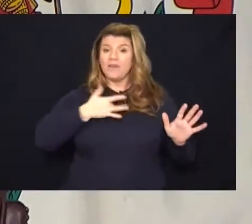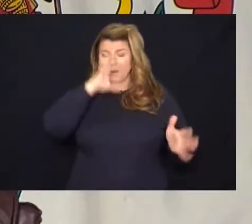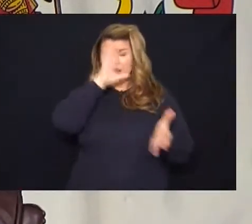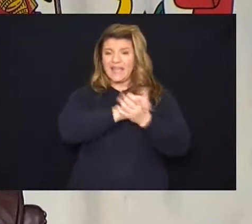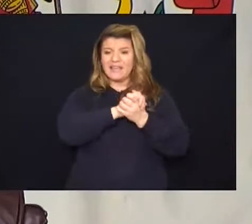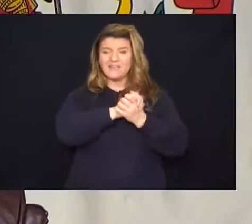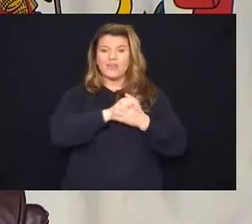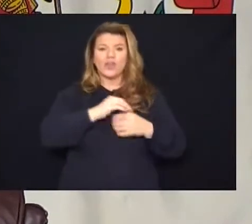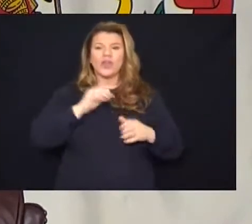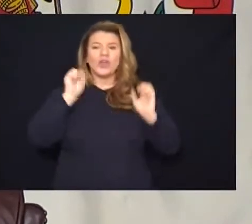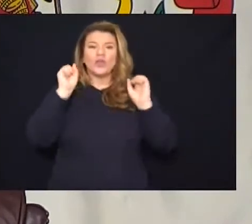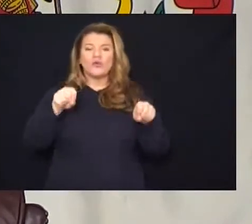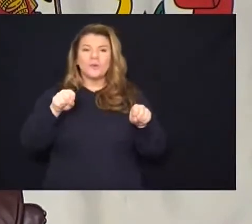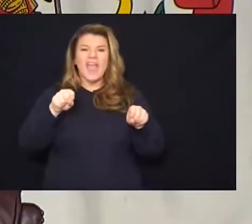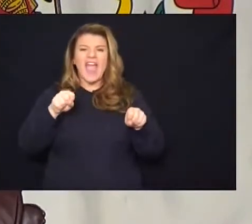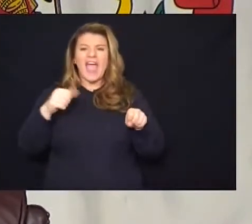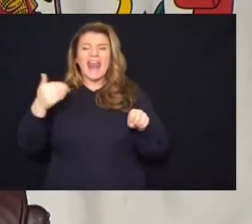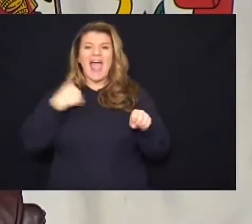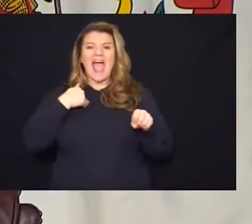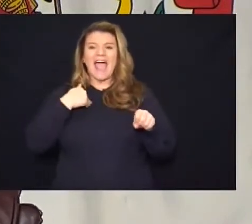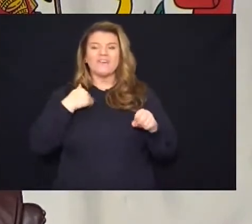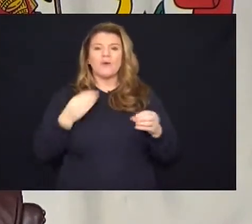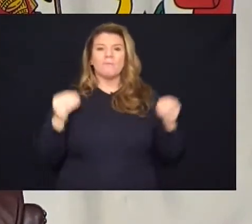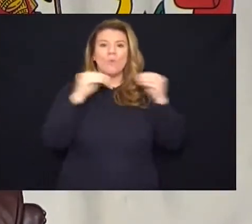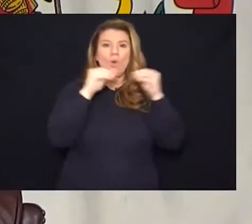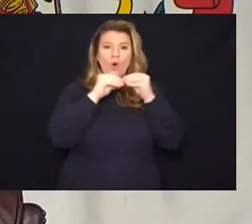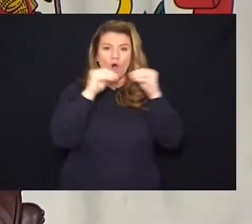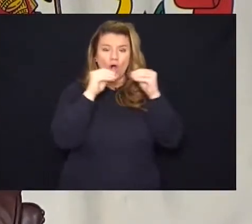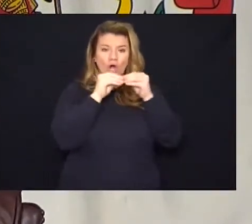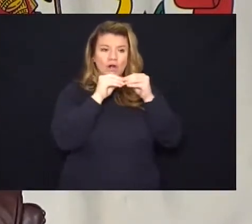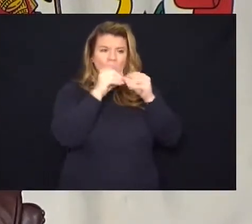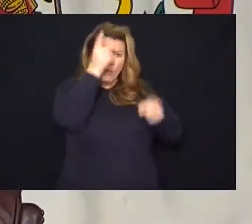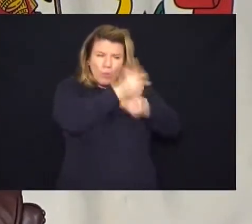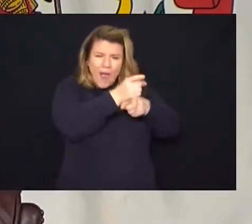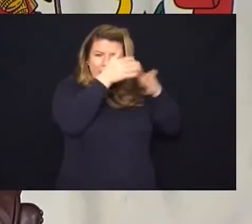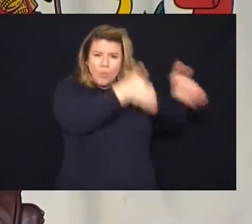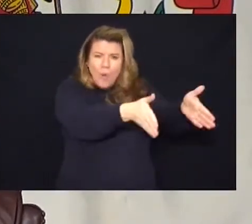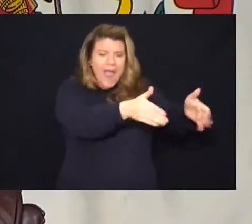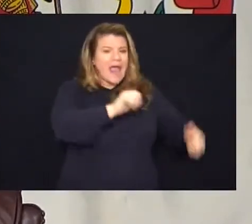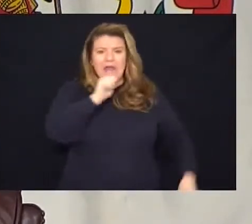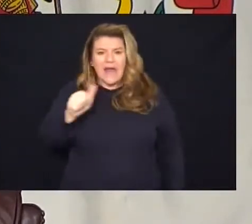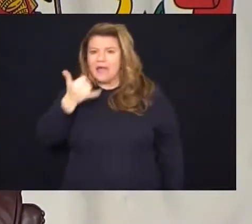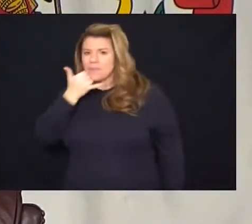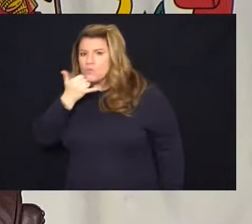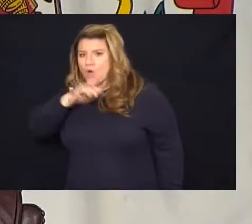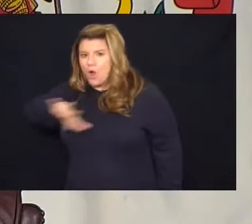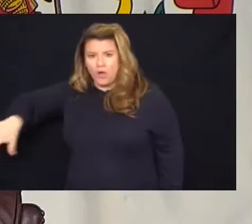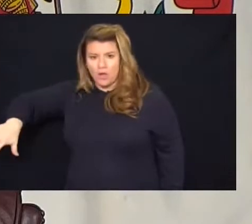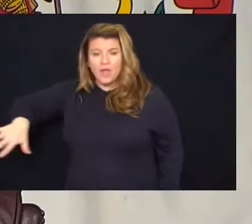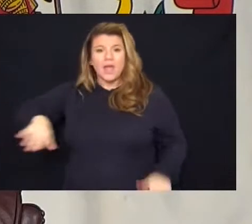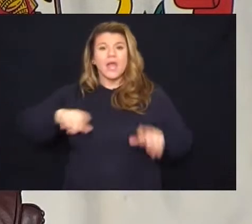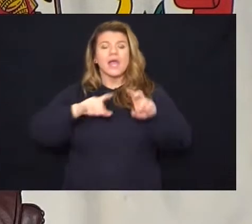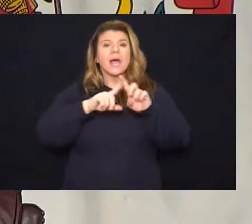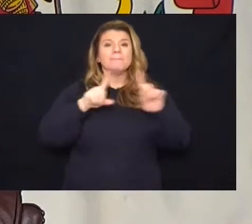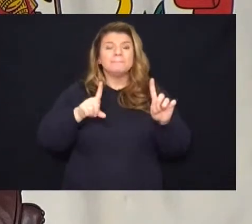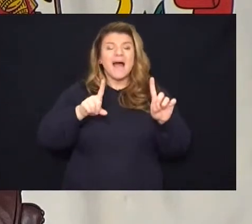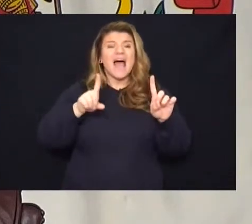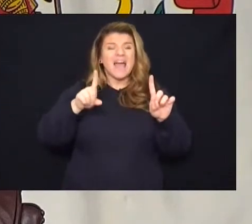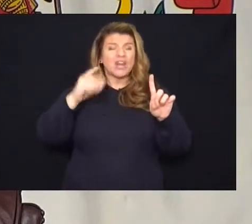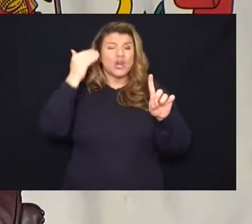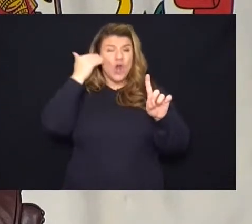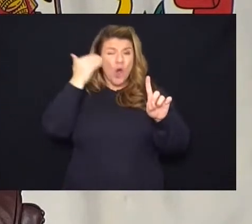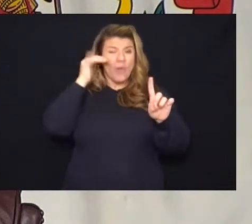with honey than you can going the other way. But with all of that, you know, Bob,